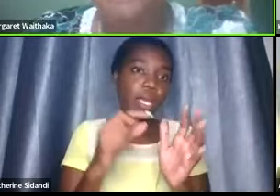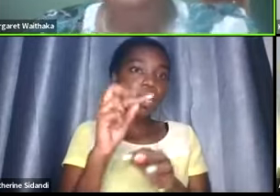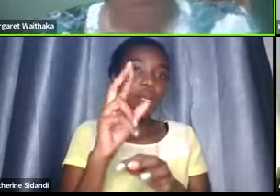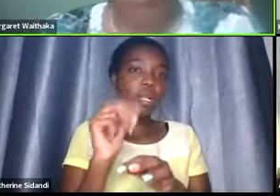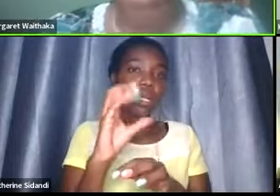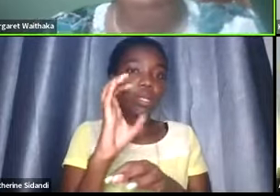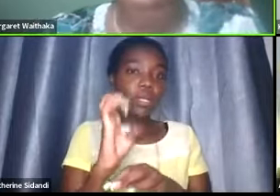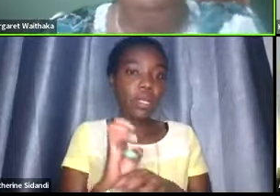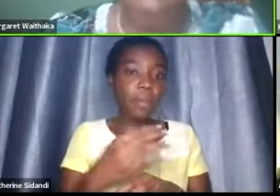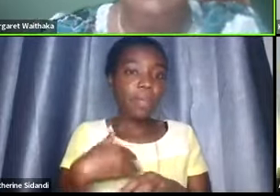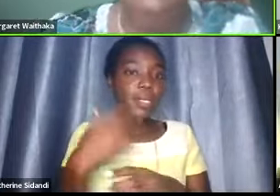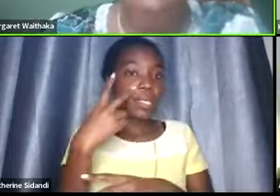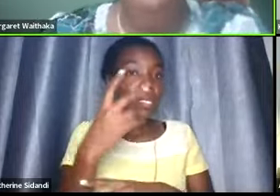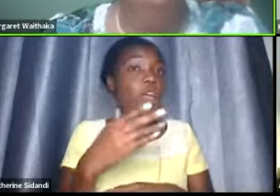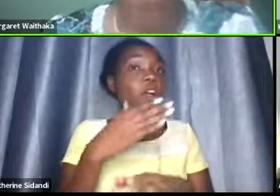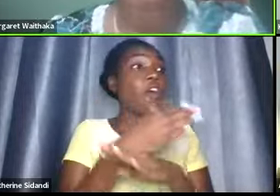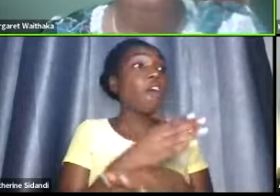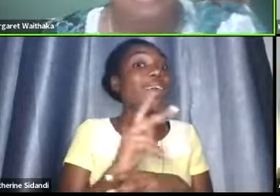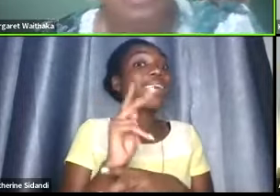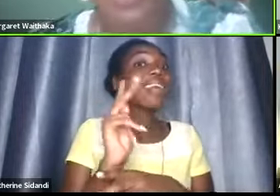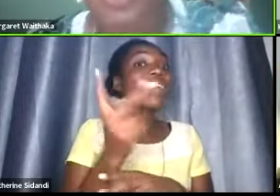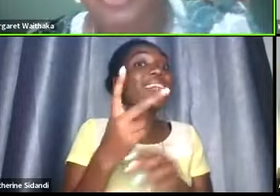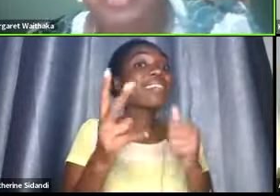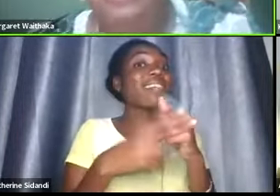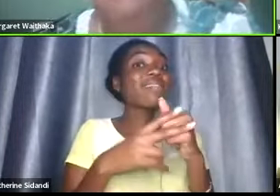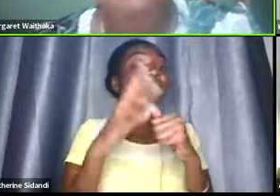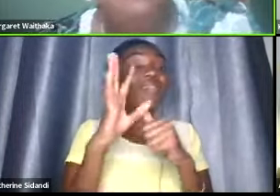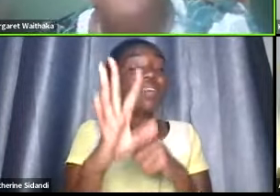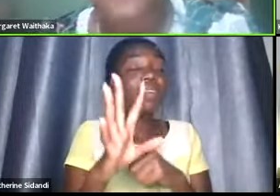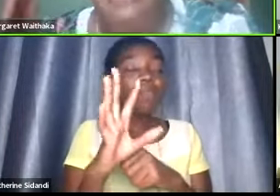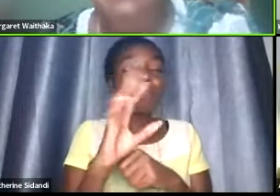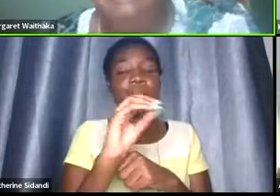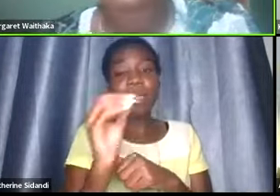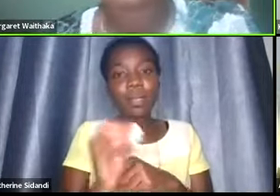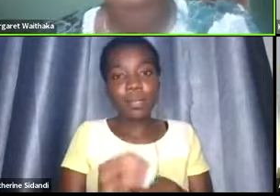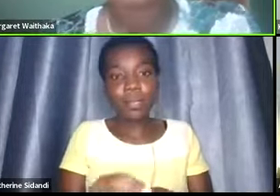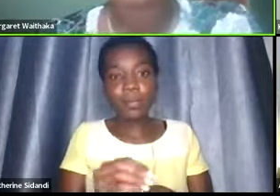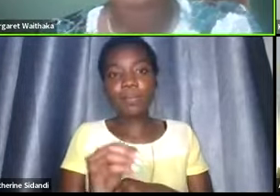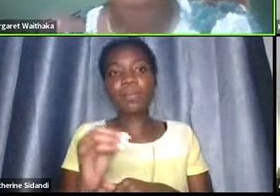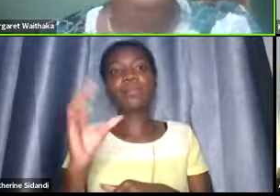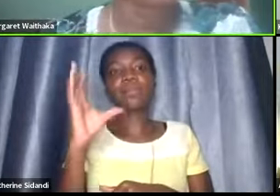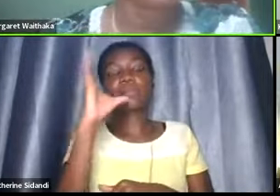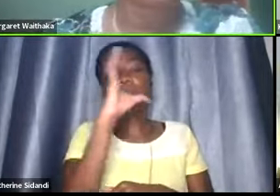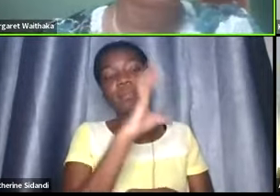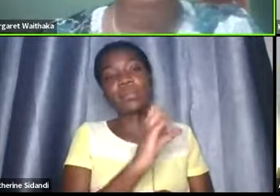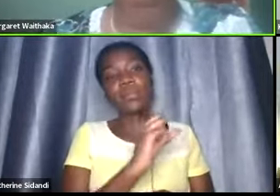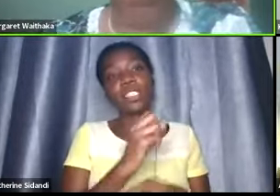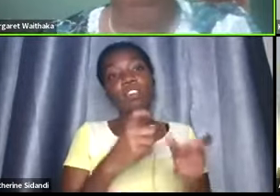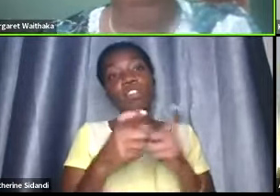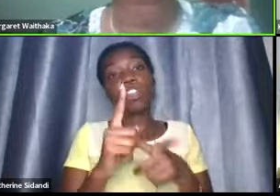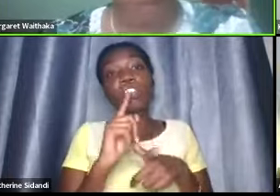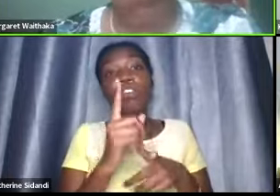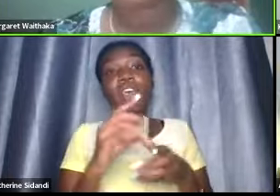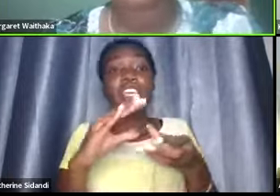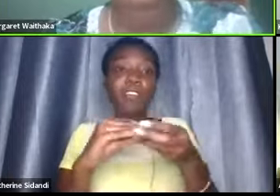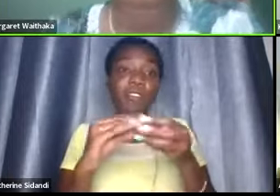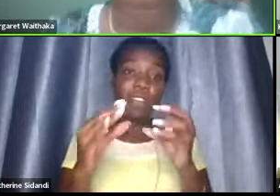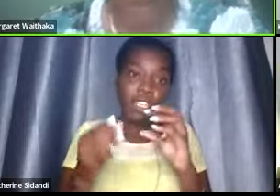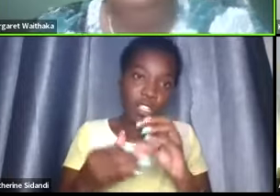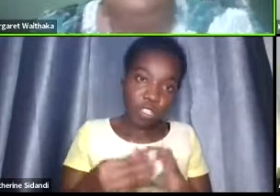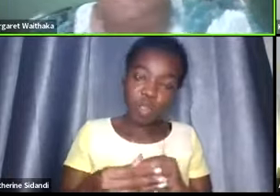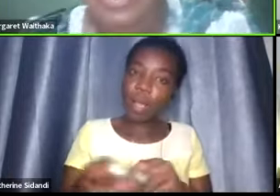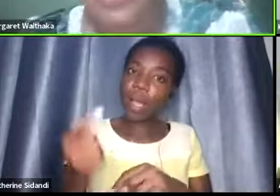75% of Kenyans are misaligned. So it will be very hard to innovate. But if you are aligned, innovations and motivations come hand in